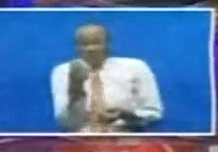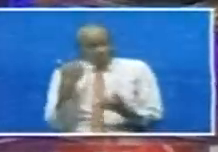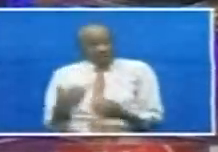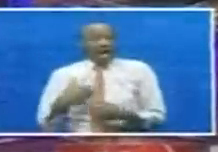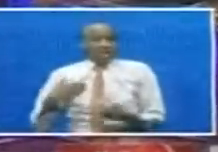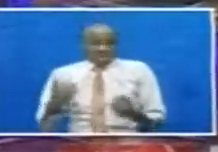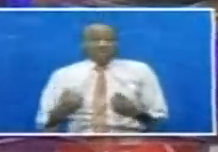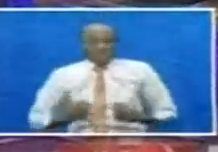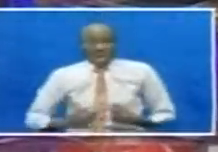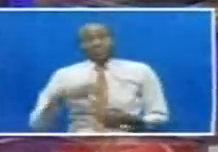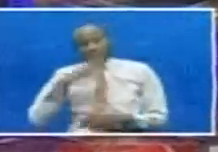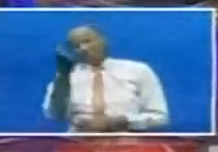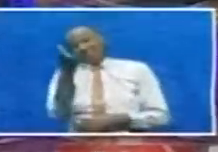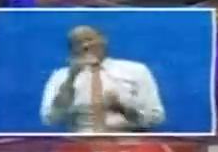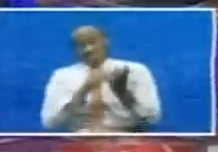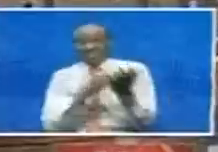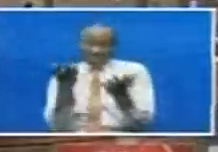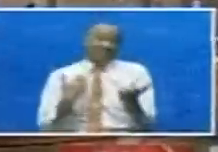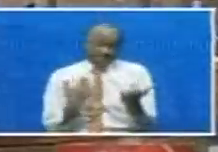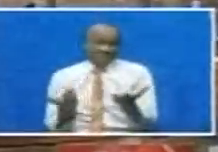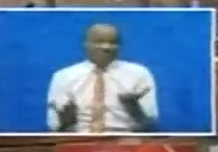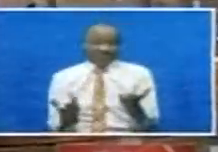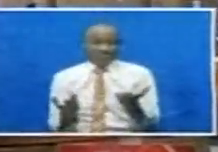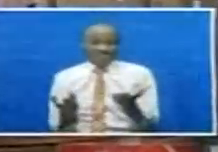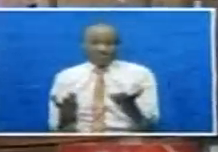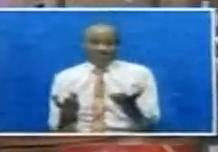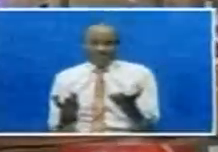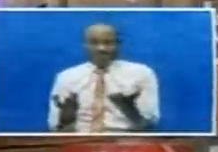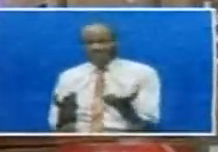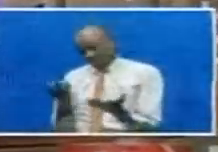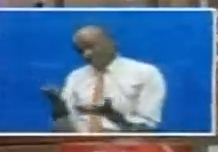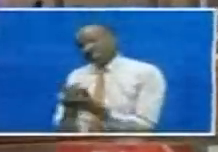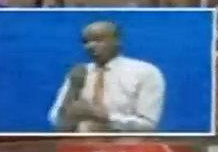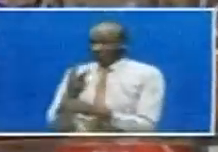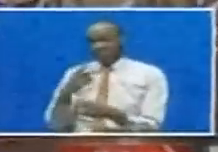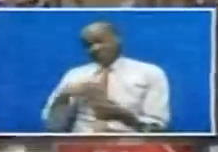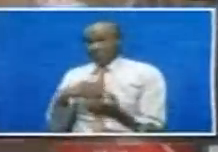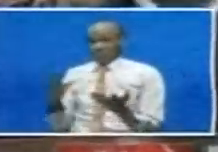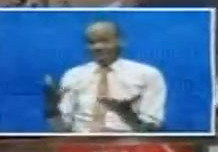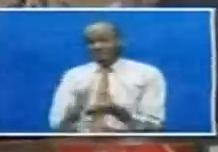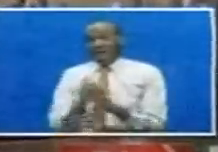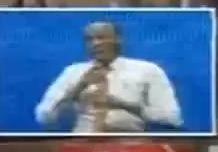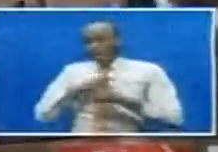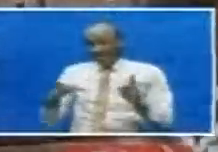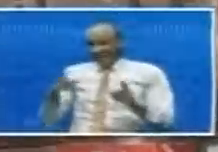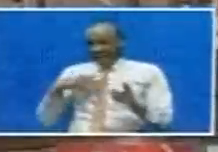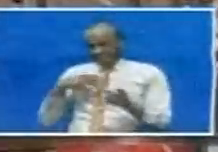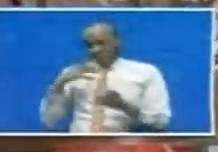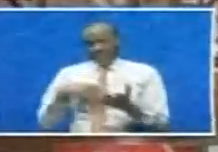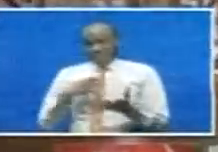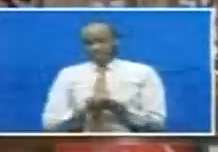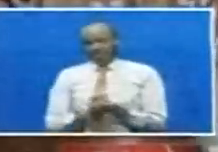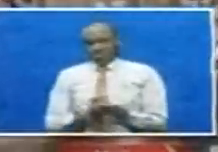people in that list. In fact, several. Dozens, maybe, of young people. But the ones that jump out at you